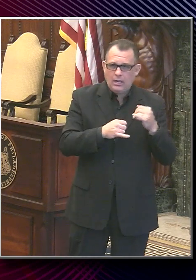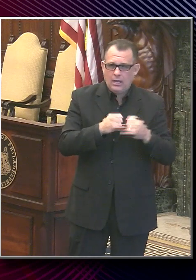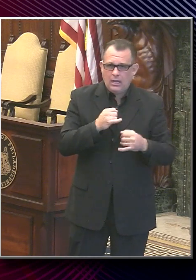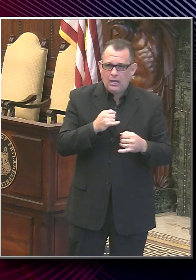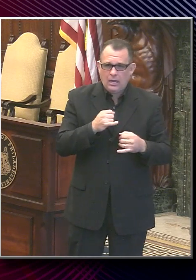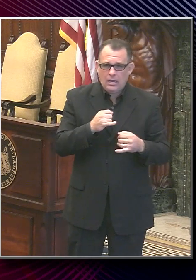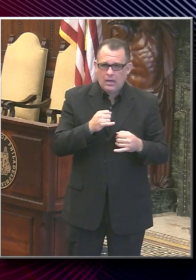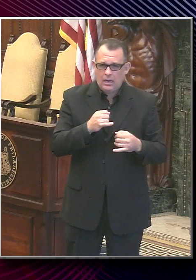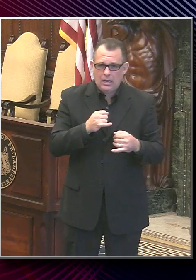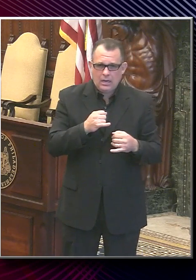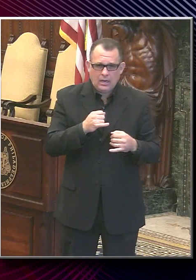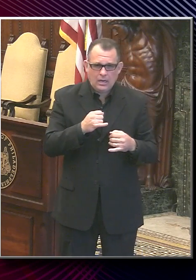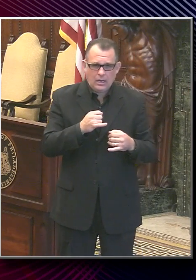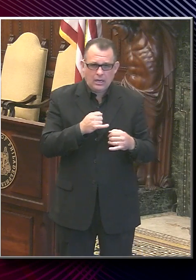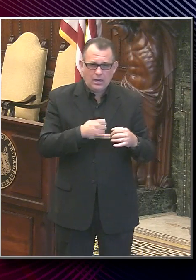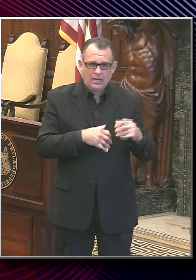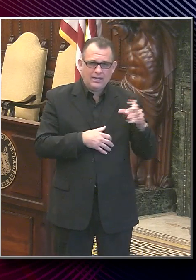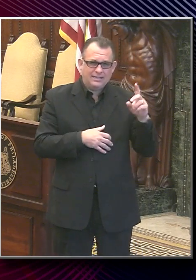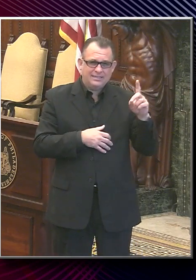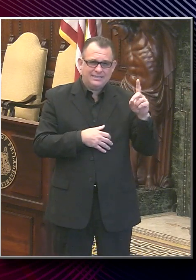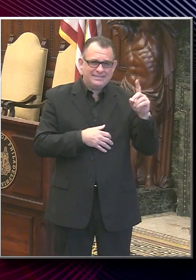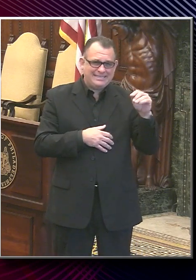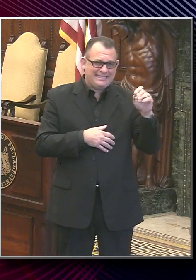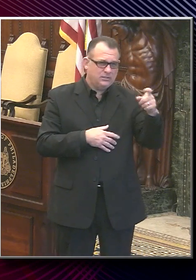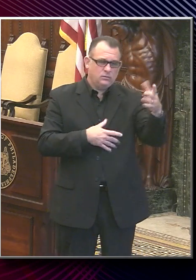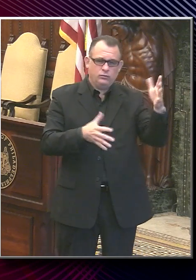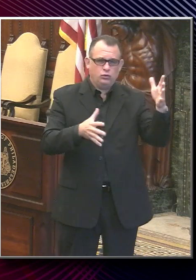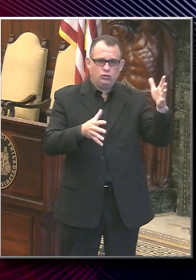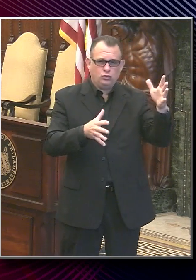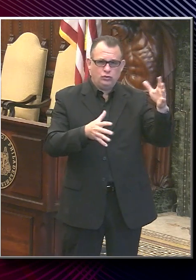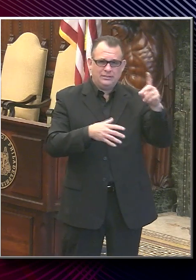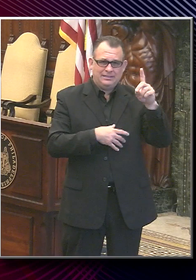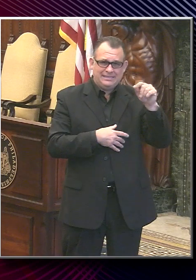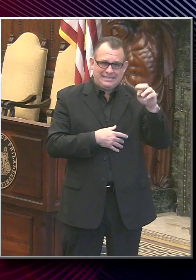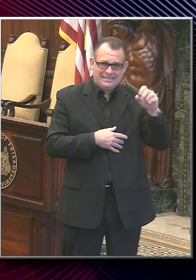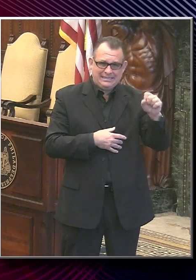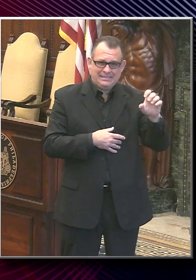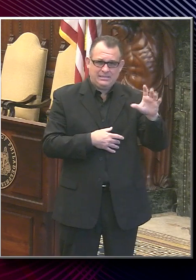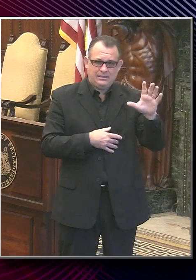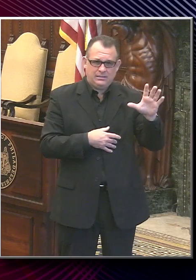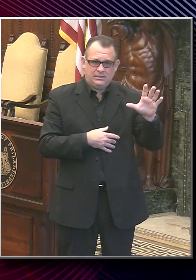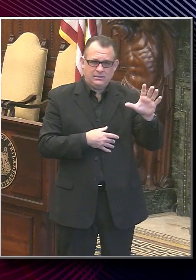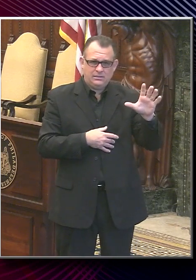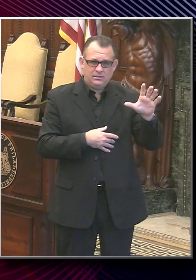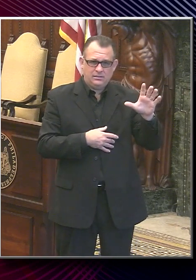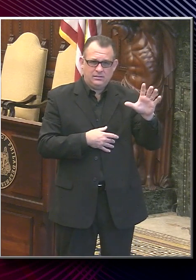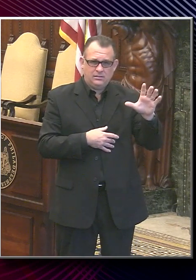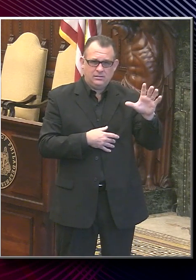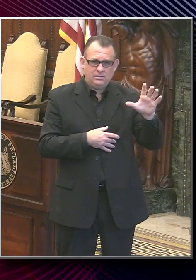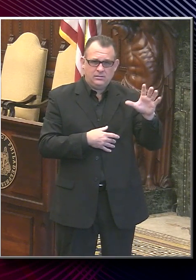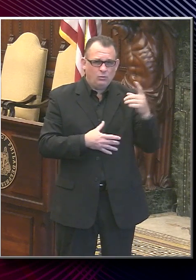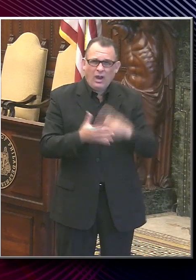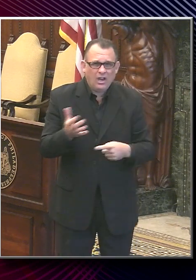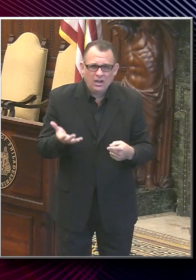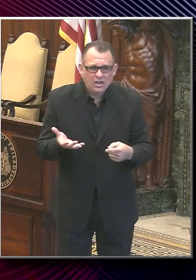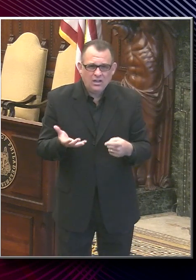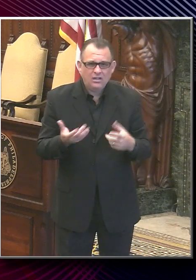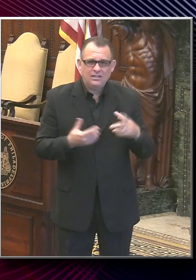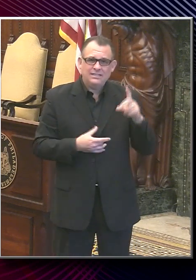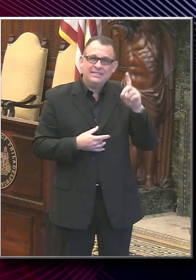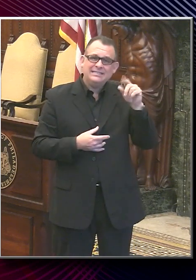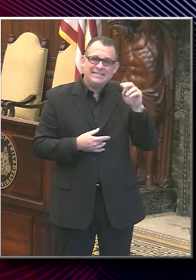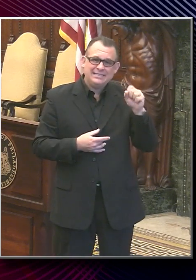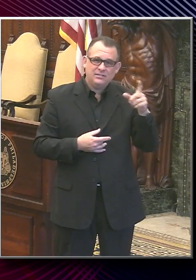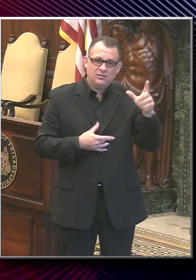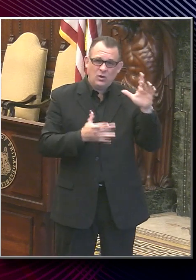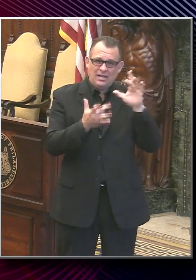question Denise, has I to just, do Denise. with what impact, if any, yes. Denise, I'm sorry, your connection